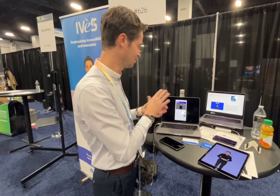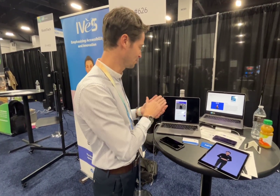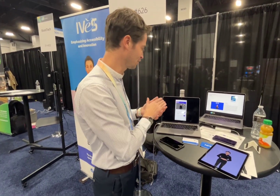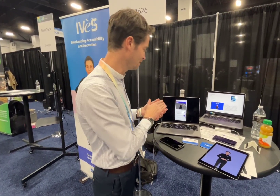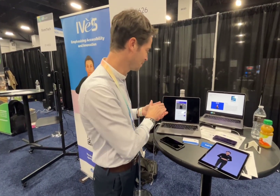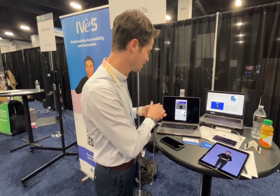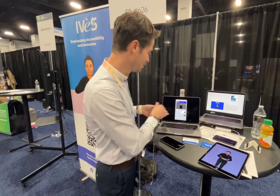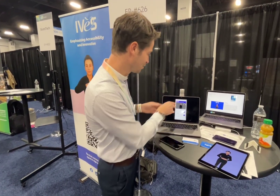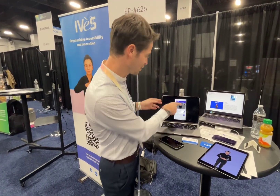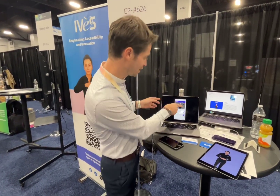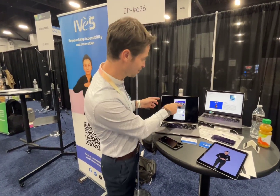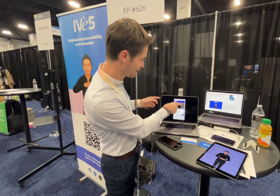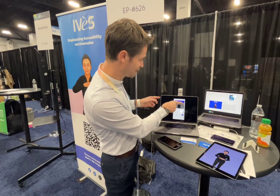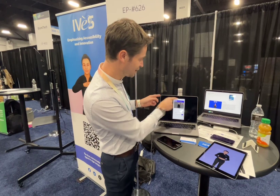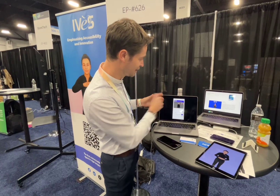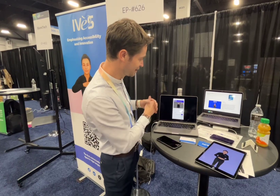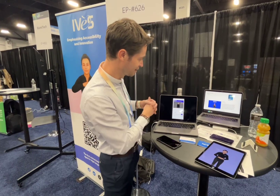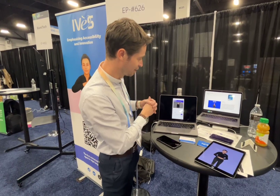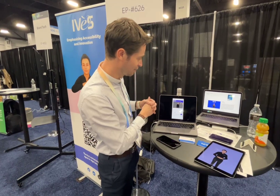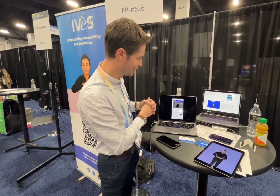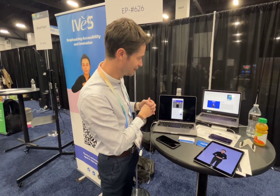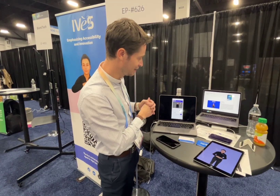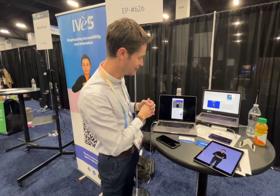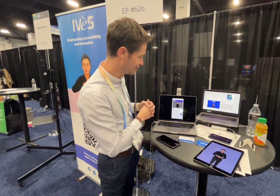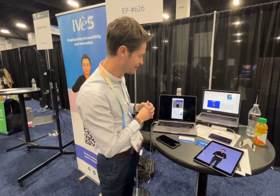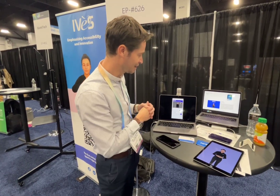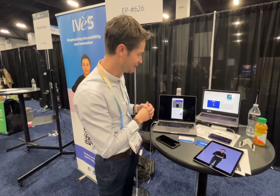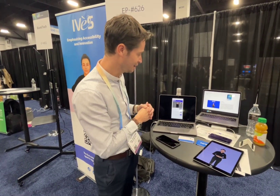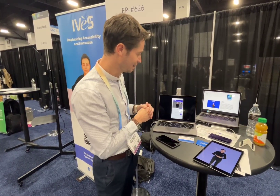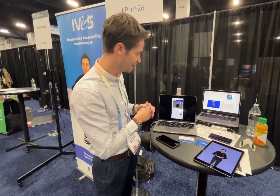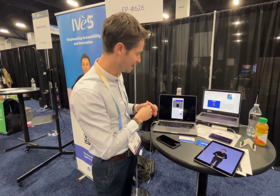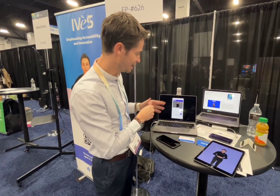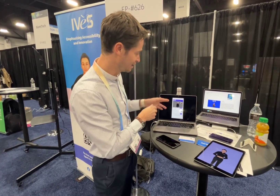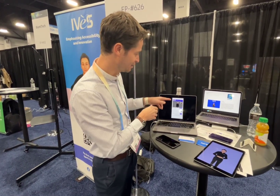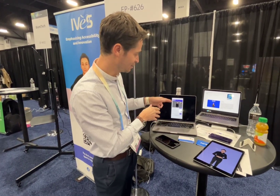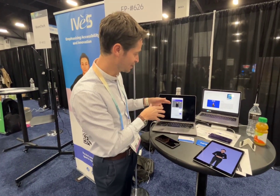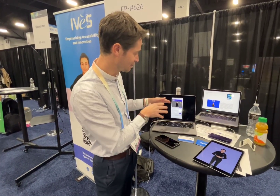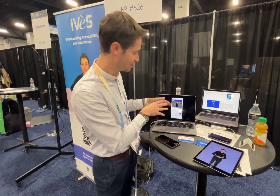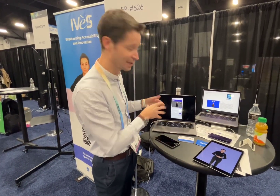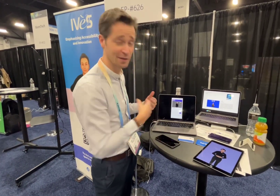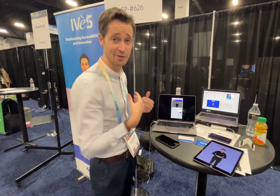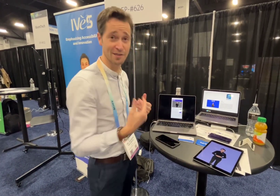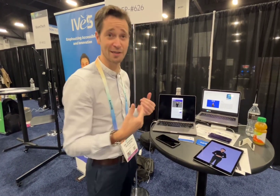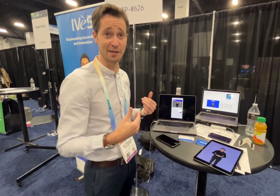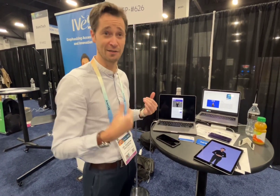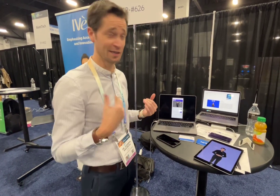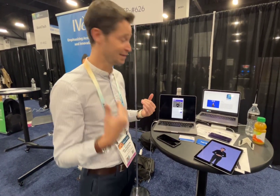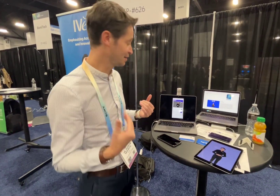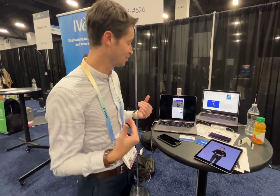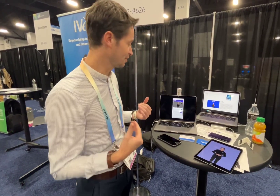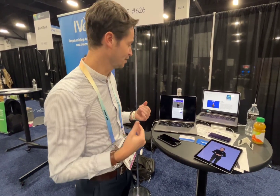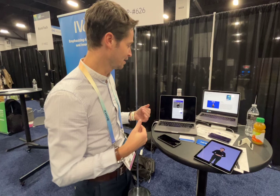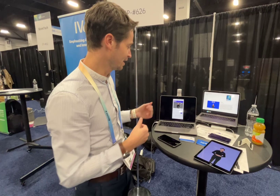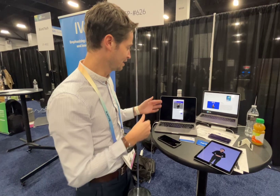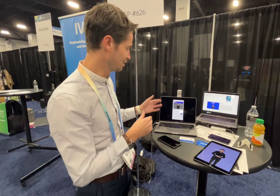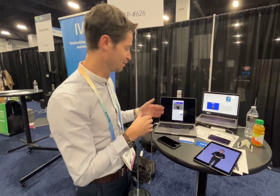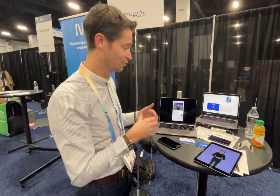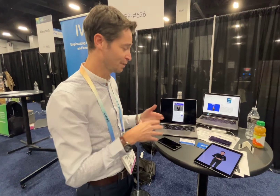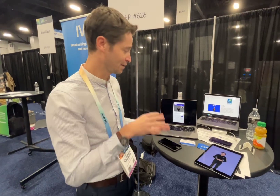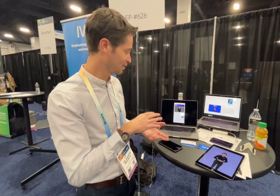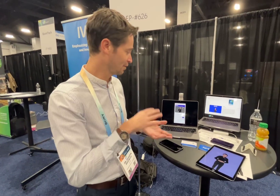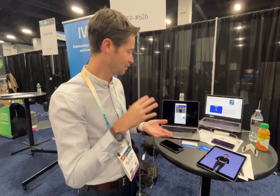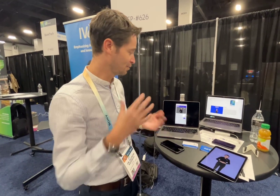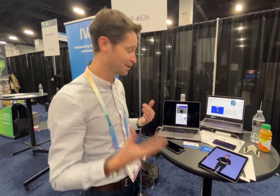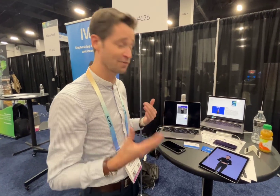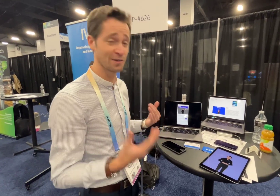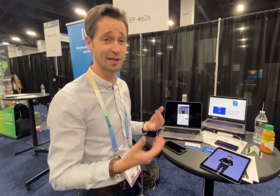function. So here you can see that Melanie is signing and the chatbot can understand her intention and in order